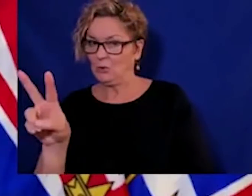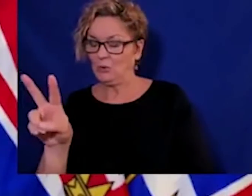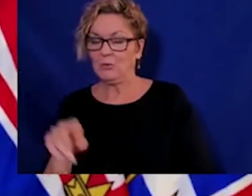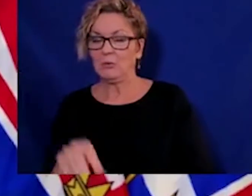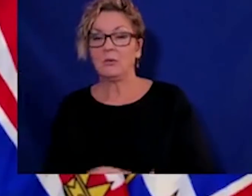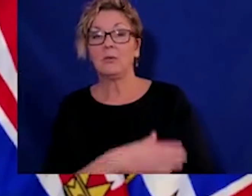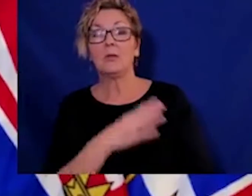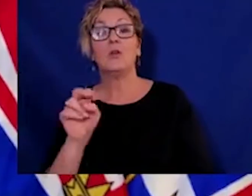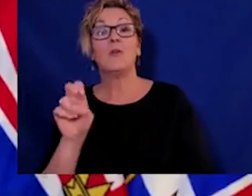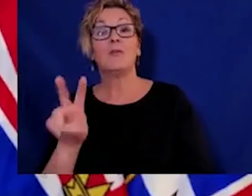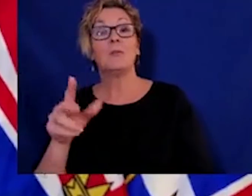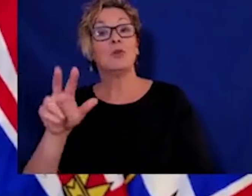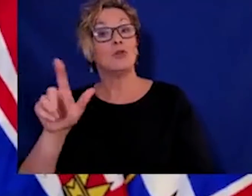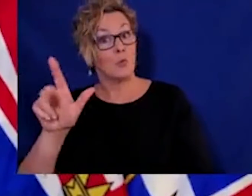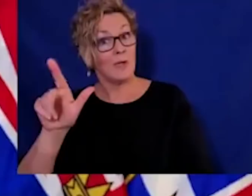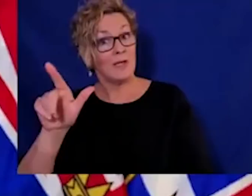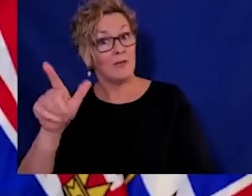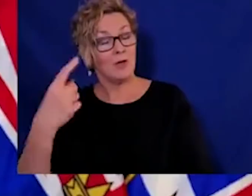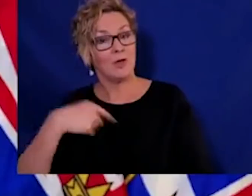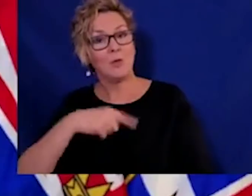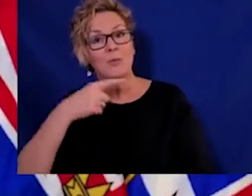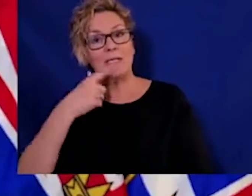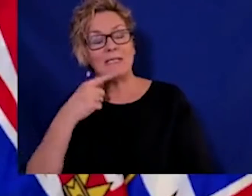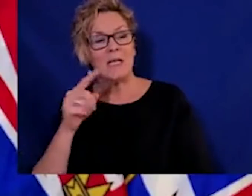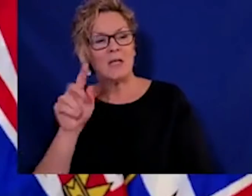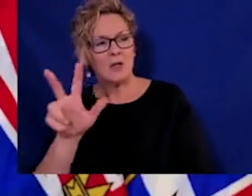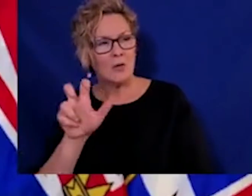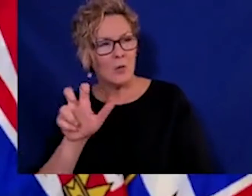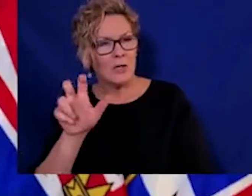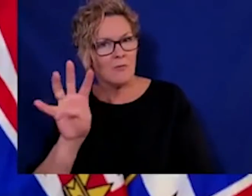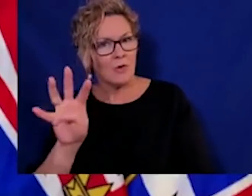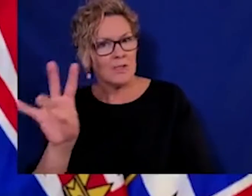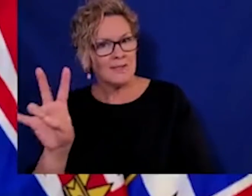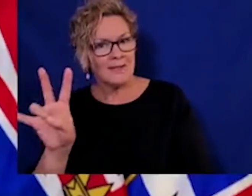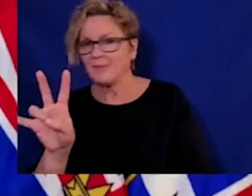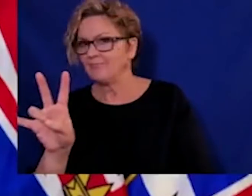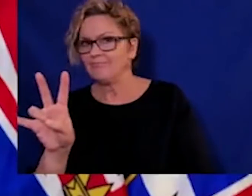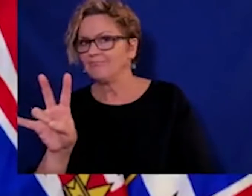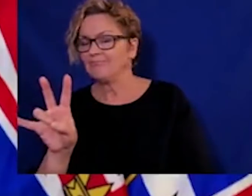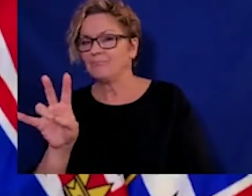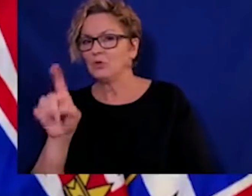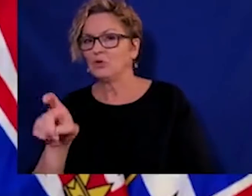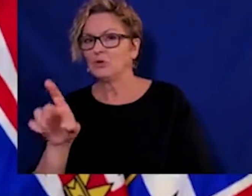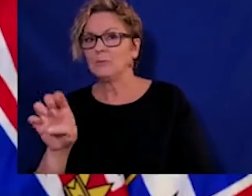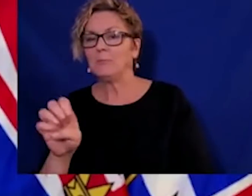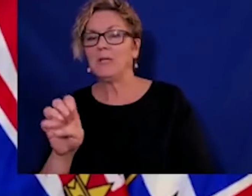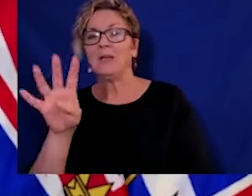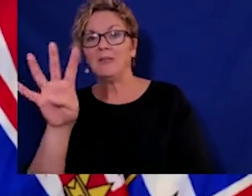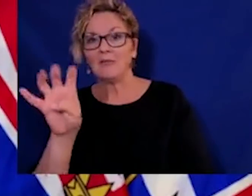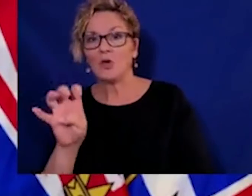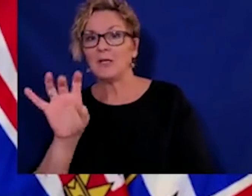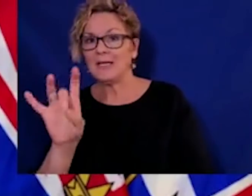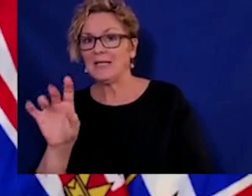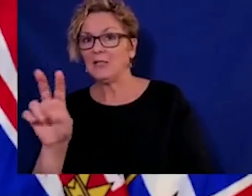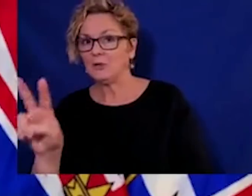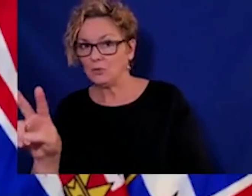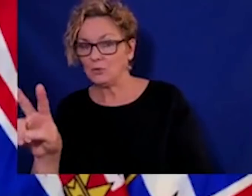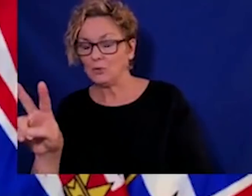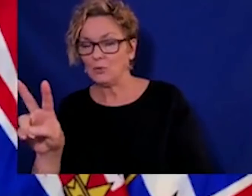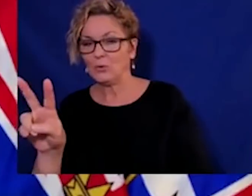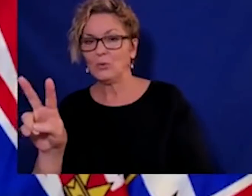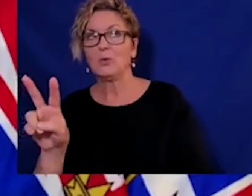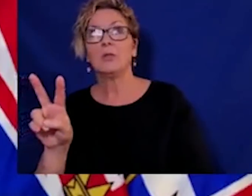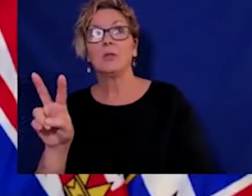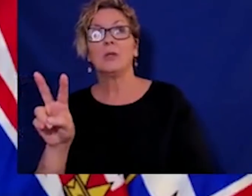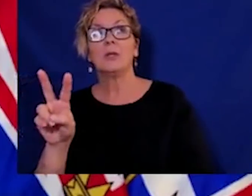the 23rd, we reported 347 cases, and the actual number was 432, which would have